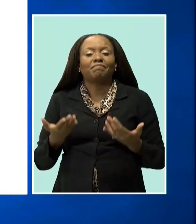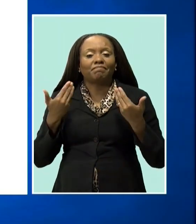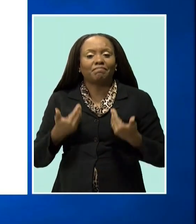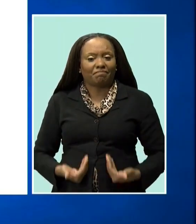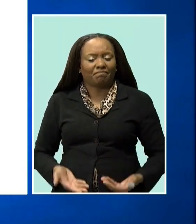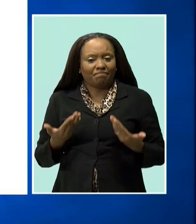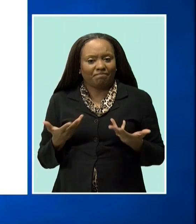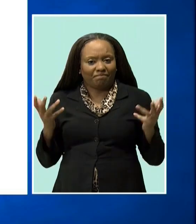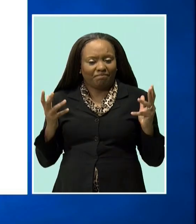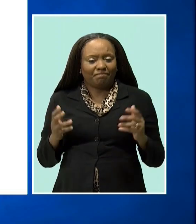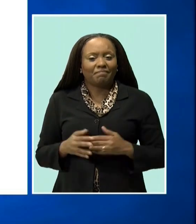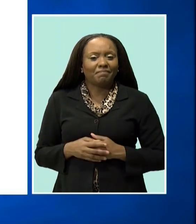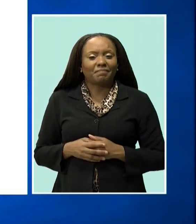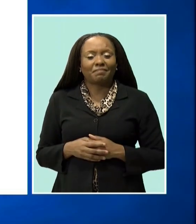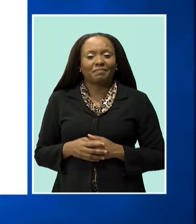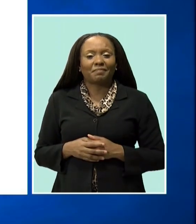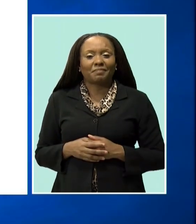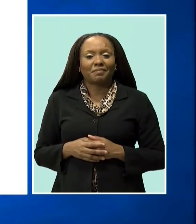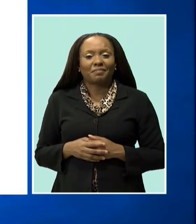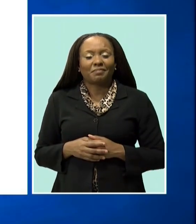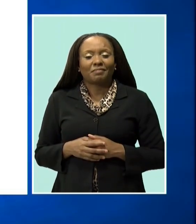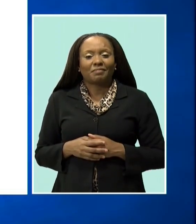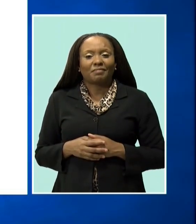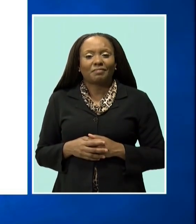Ryan Brew.